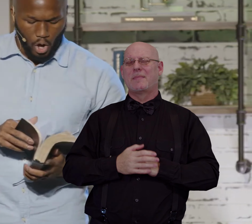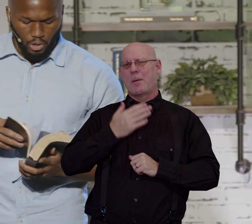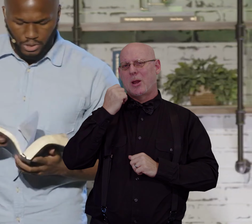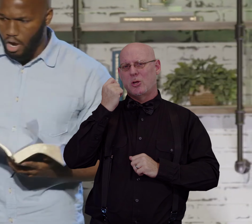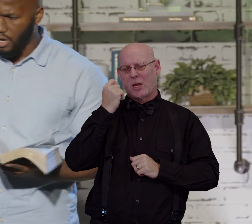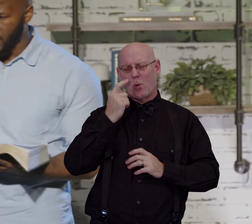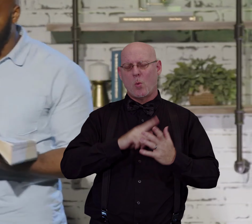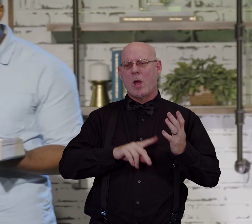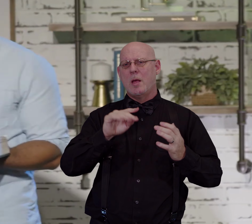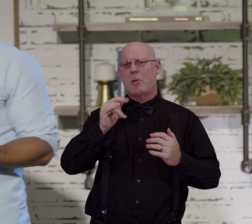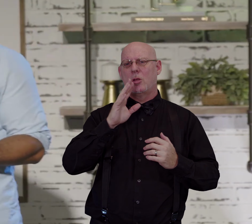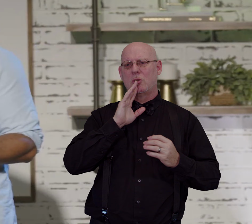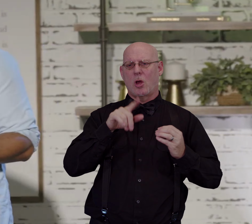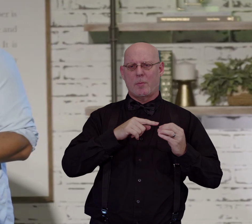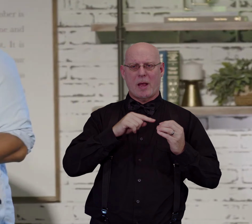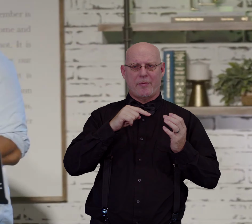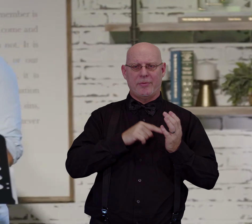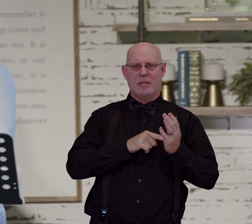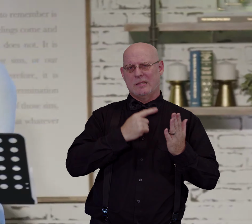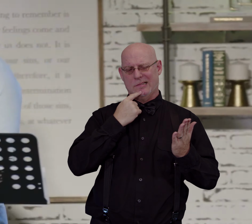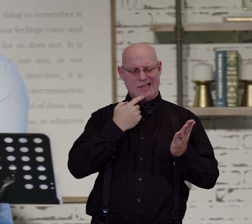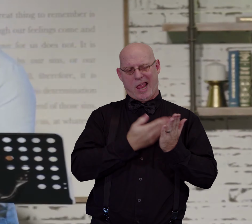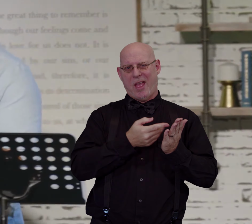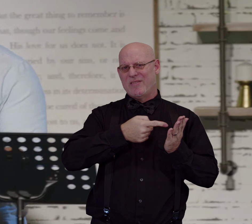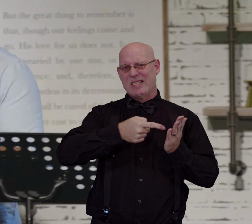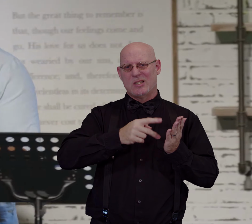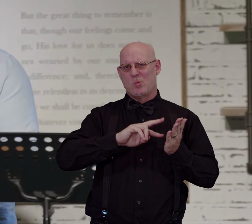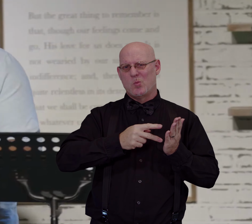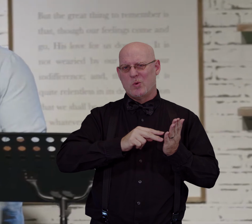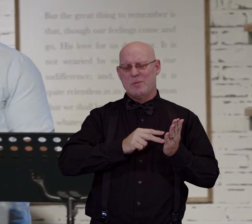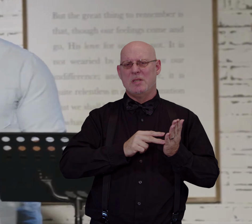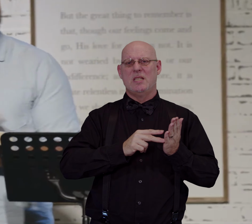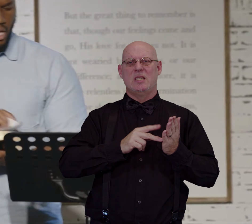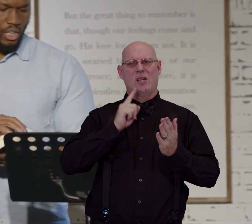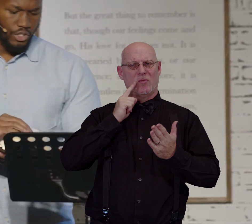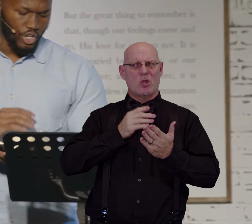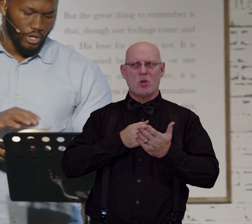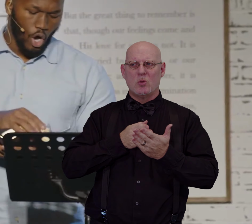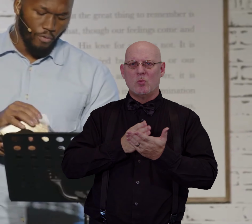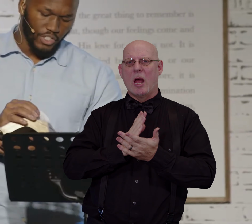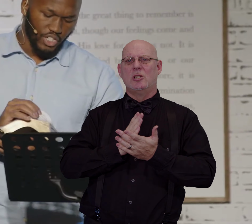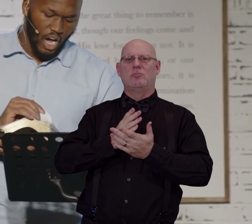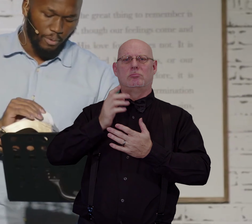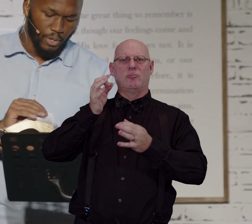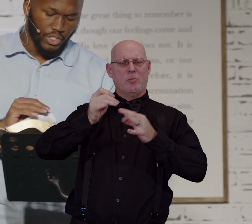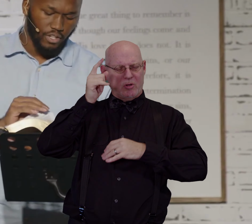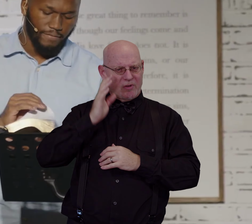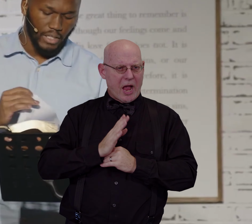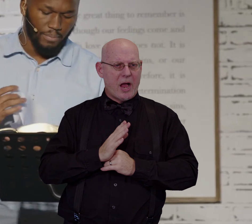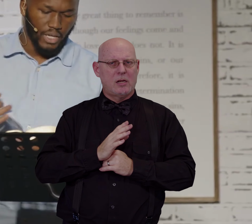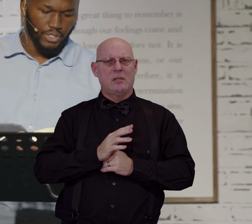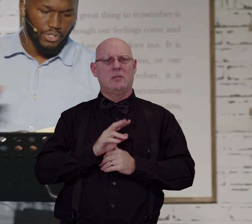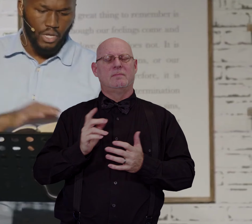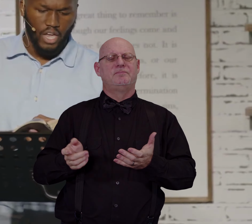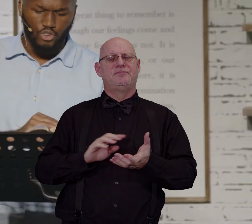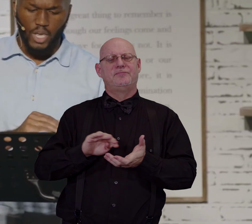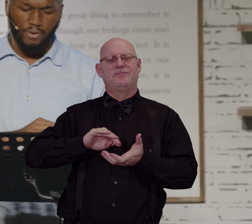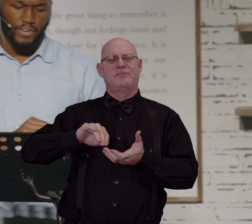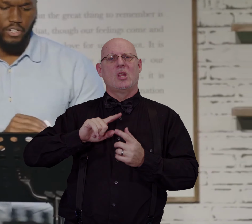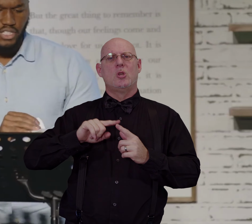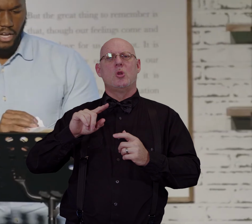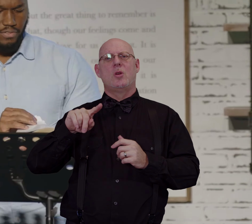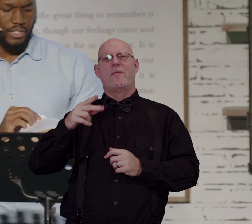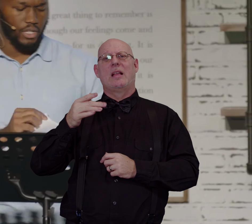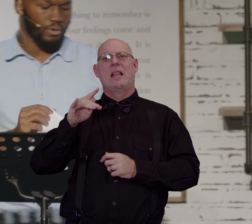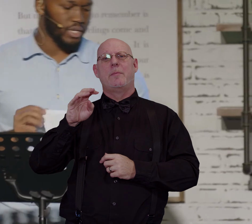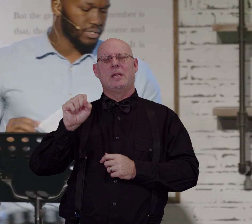what Paul is talking about here in this evidence of the righteous judgment of God, let's turn over just a couple books to Philippians. You keep your